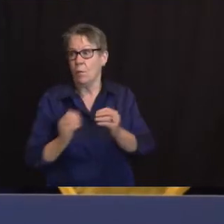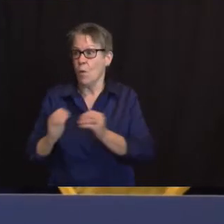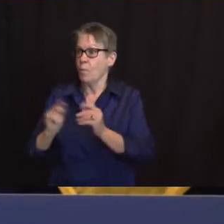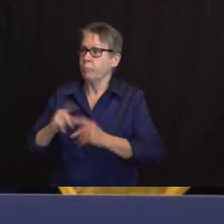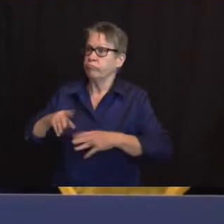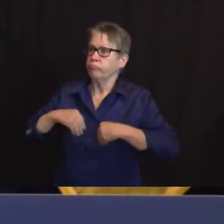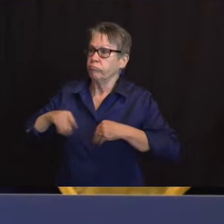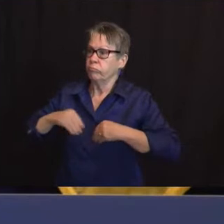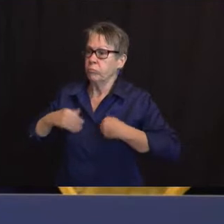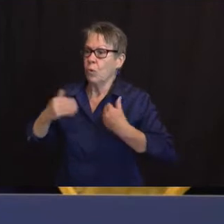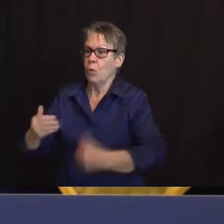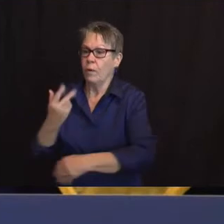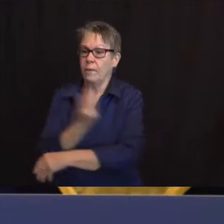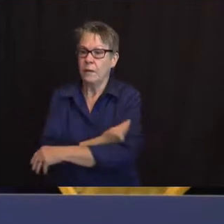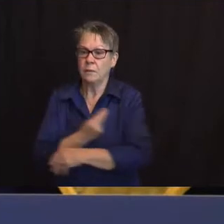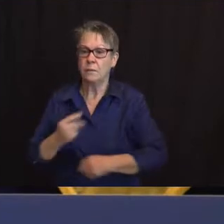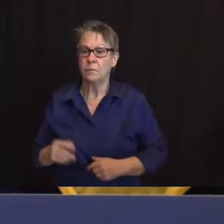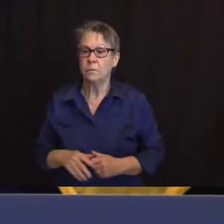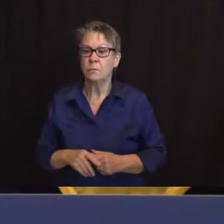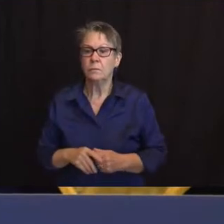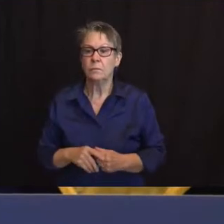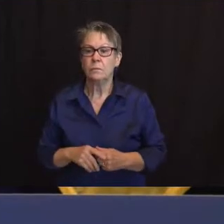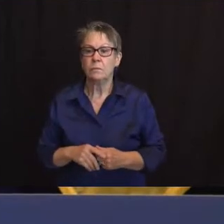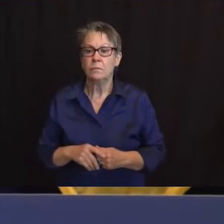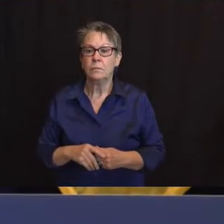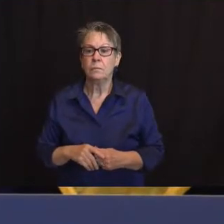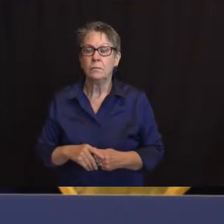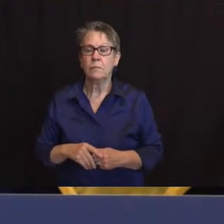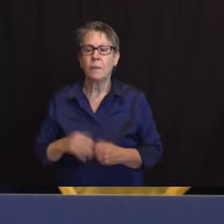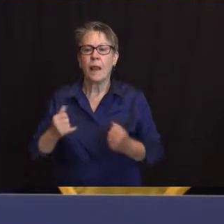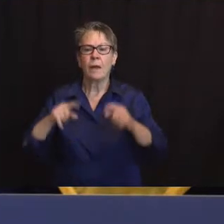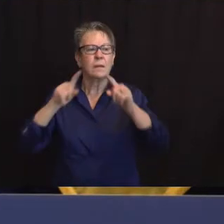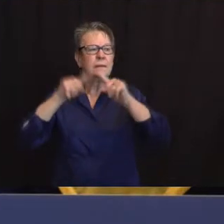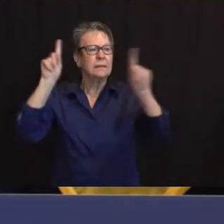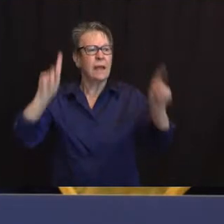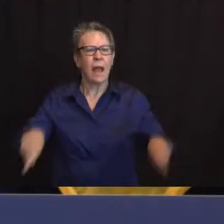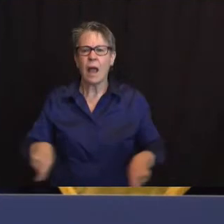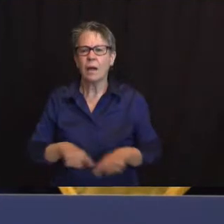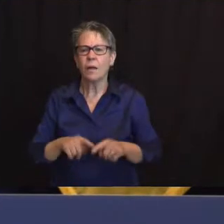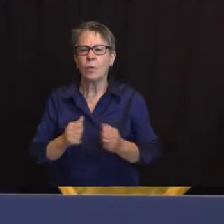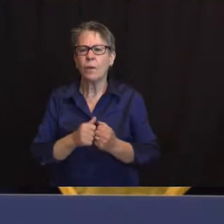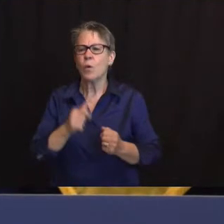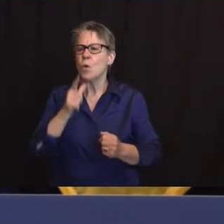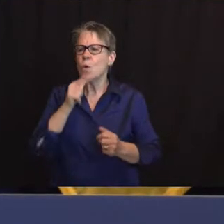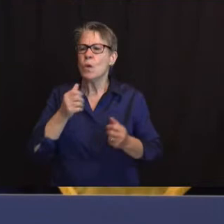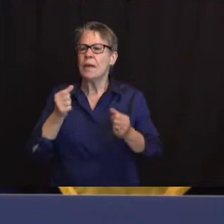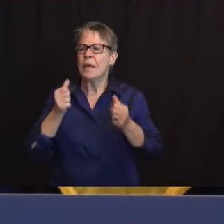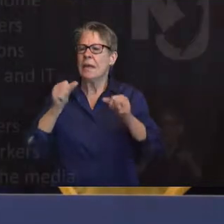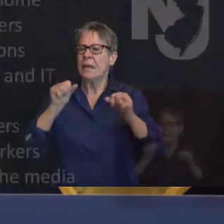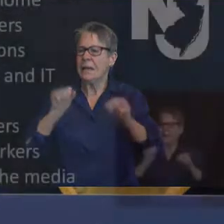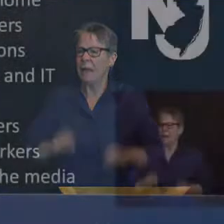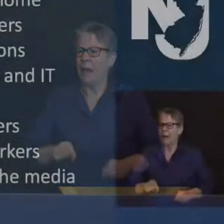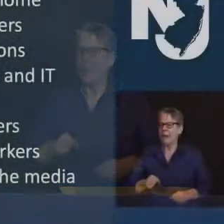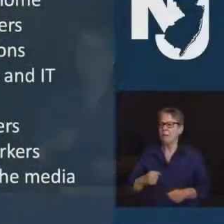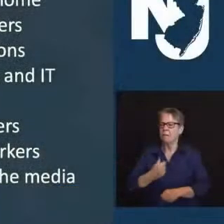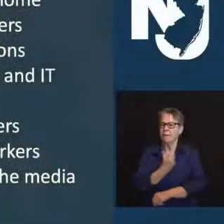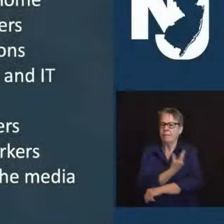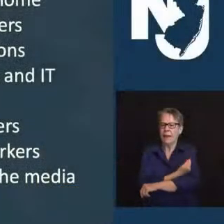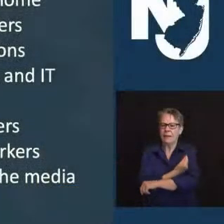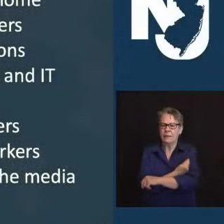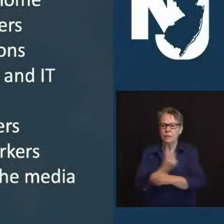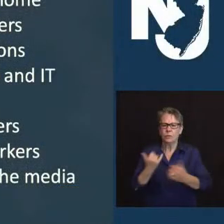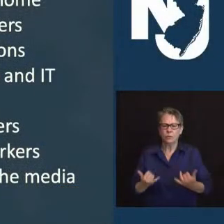The eligibility, please, for today, just to use an example. So I'm just going to pick